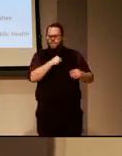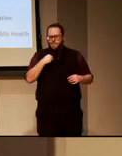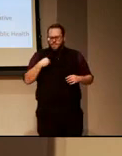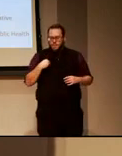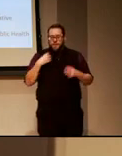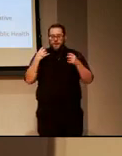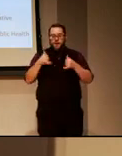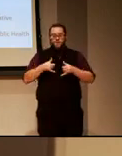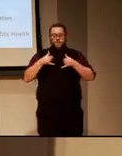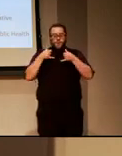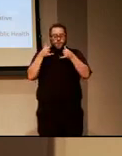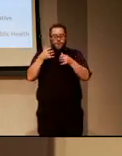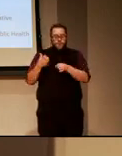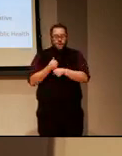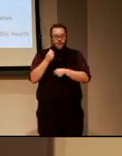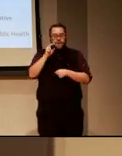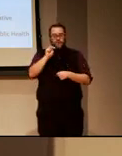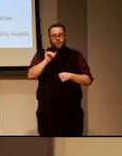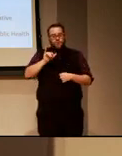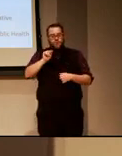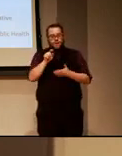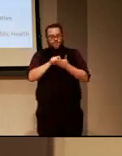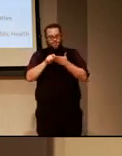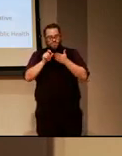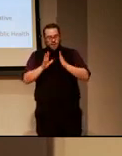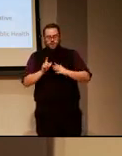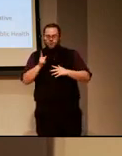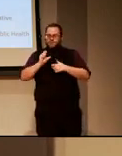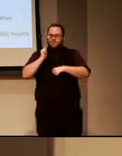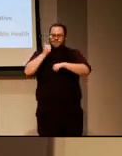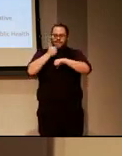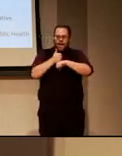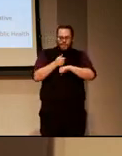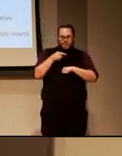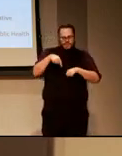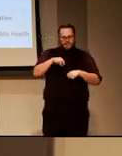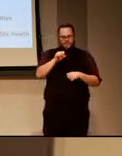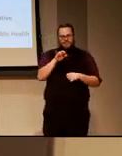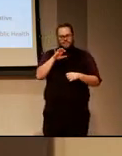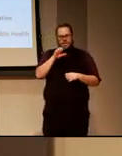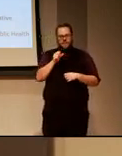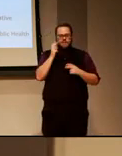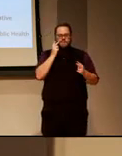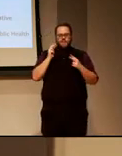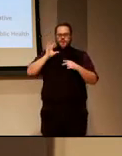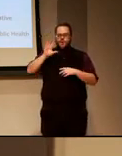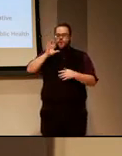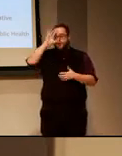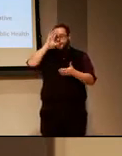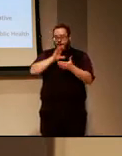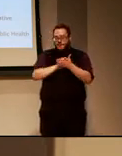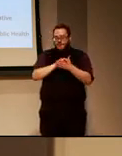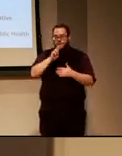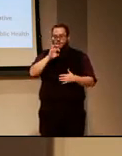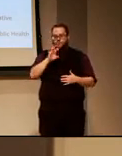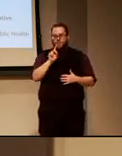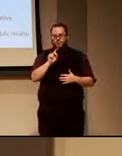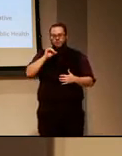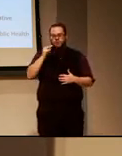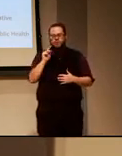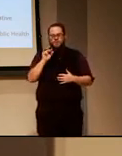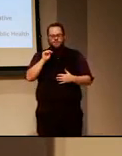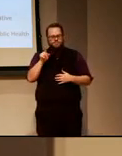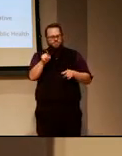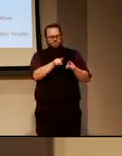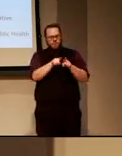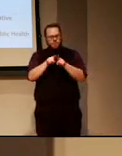York Times writer, who established the series in memory of her husband, Richard Johnston, another SOJC